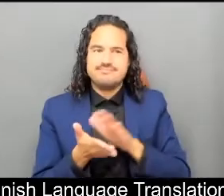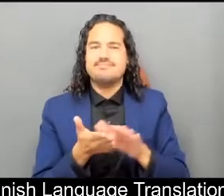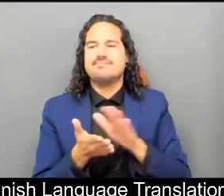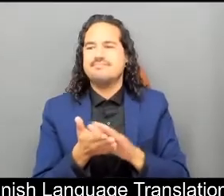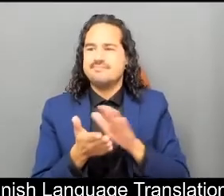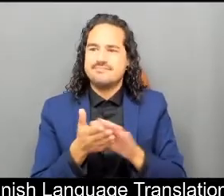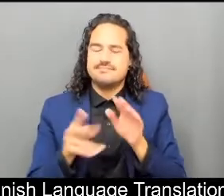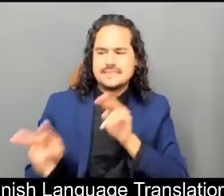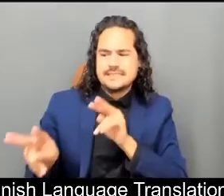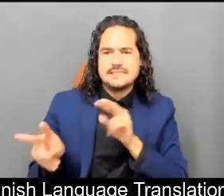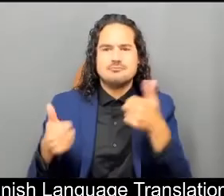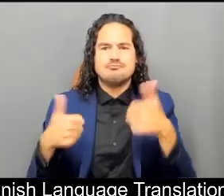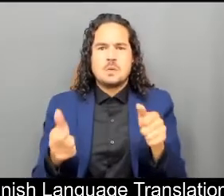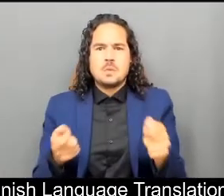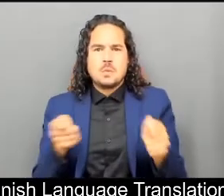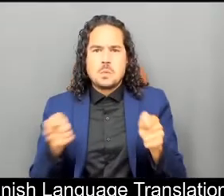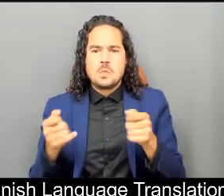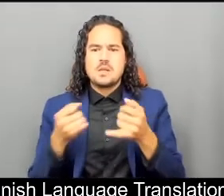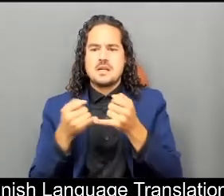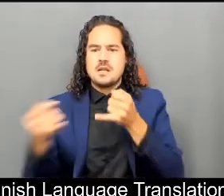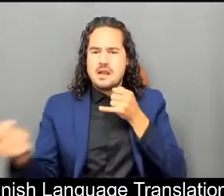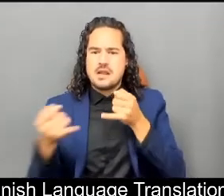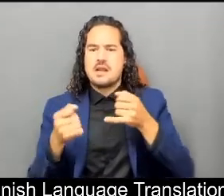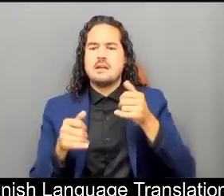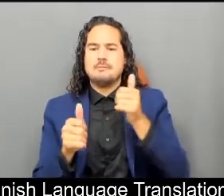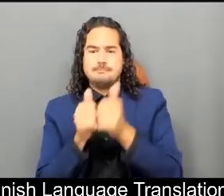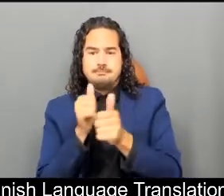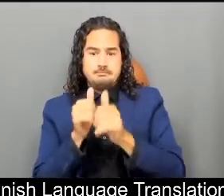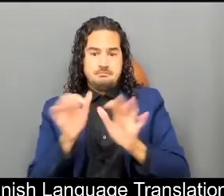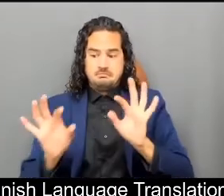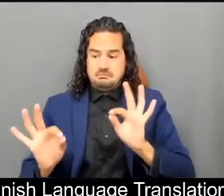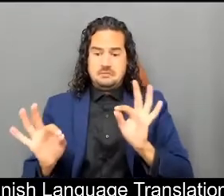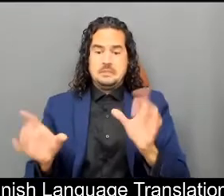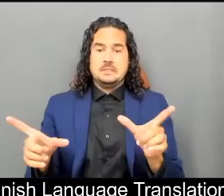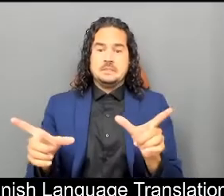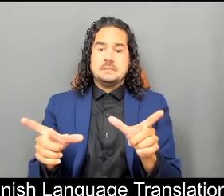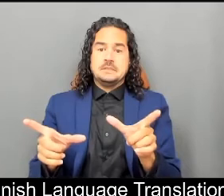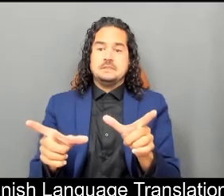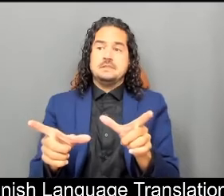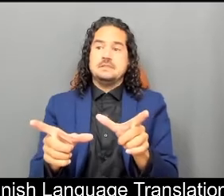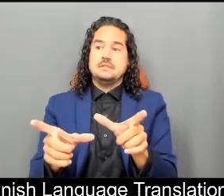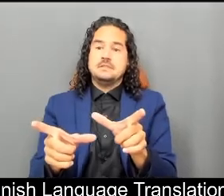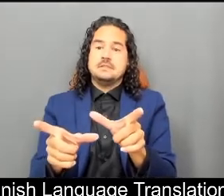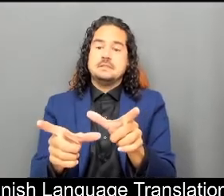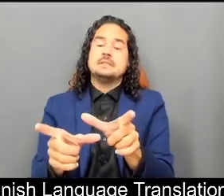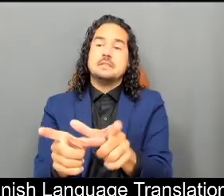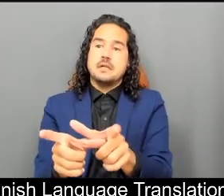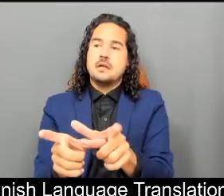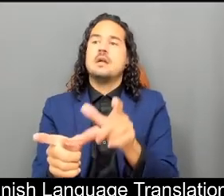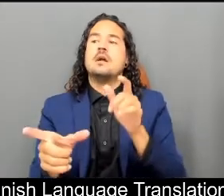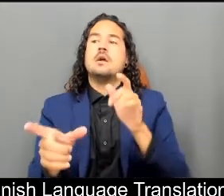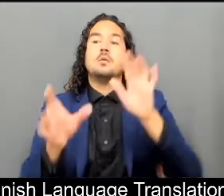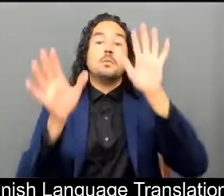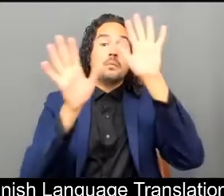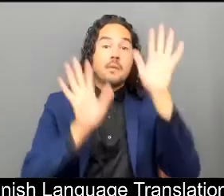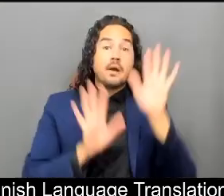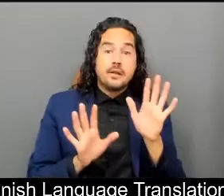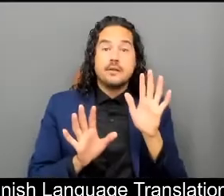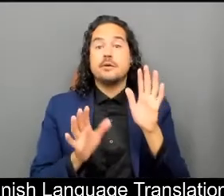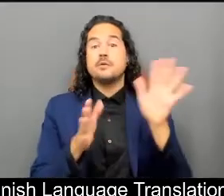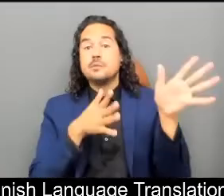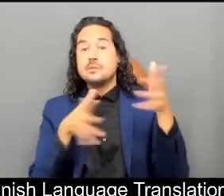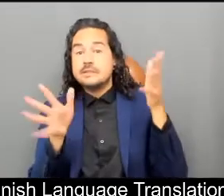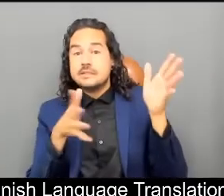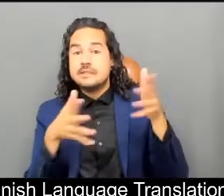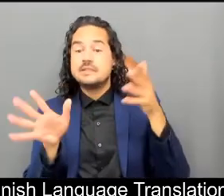here far enough to make sure in the future with some increased weather, obviously some winds, increased winds, lower